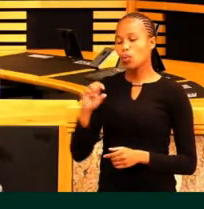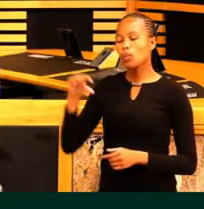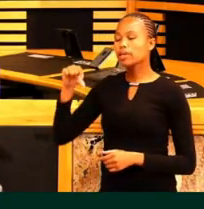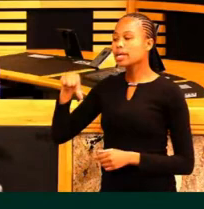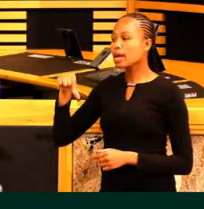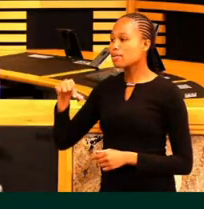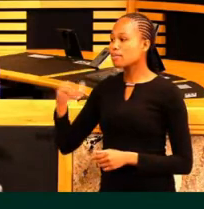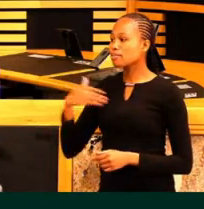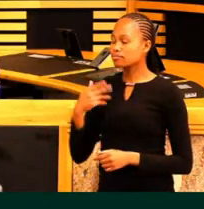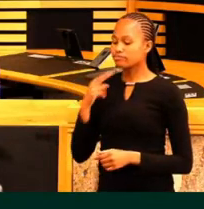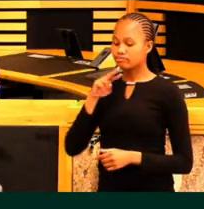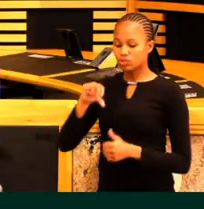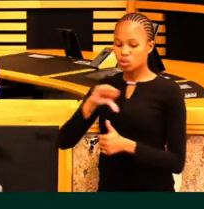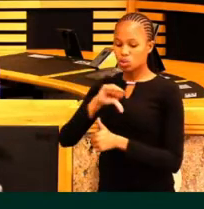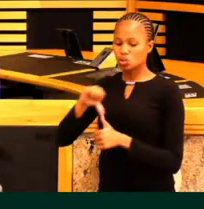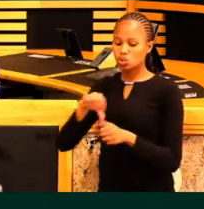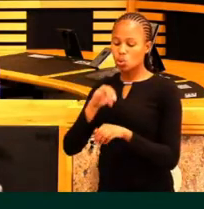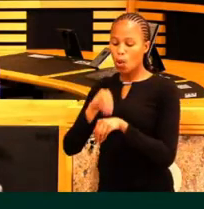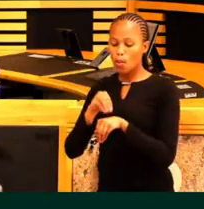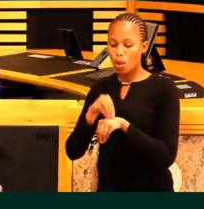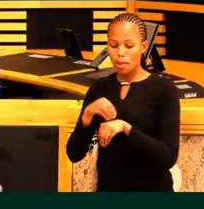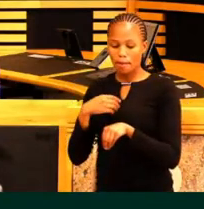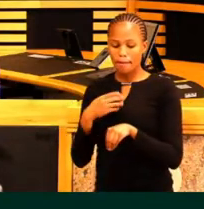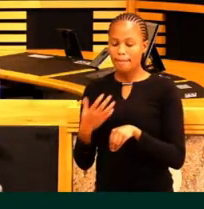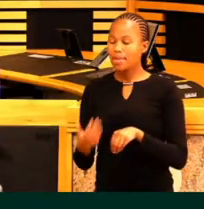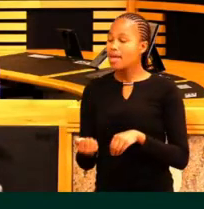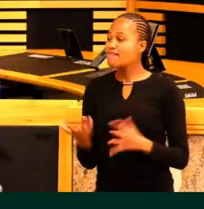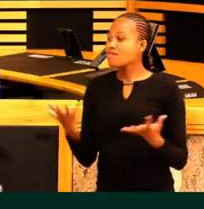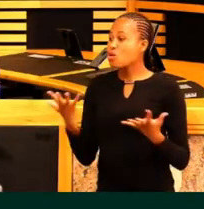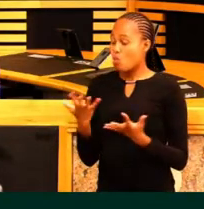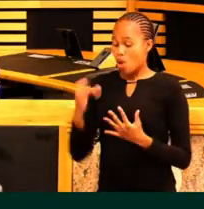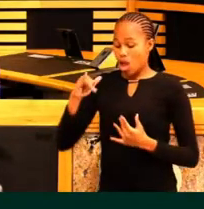the social problems that were facing particular